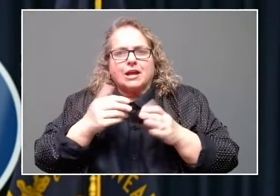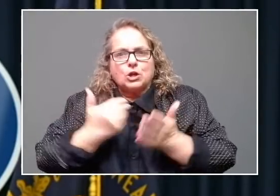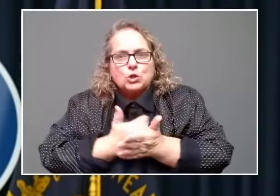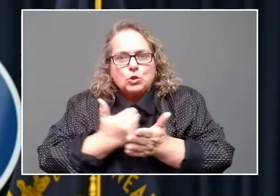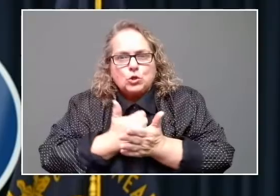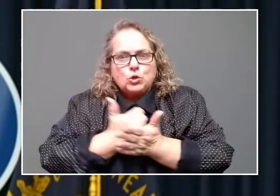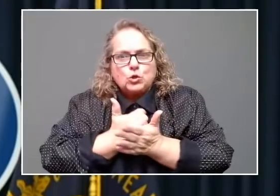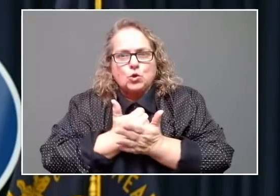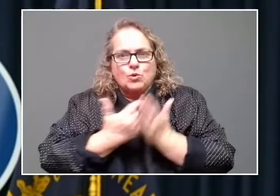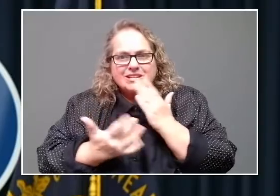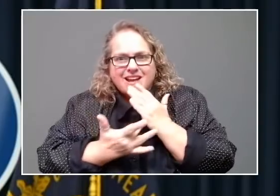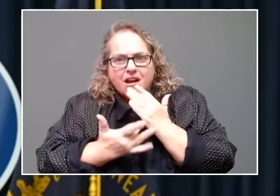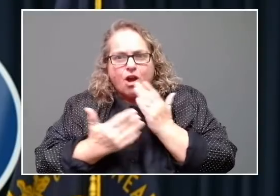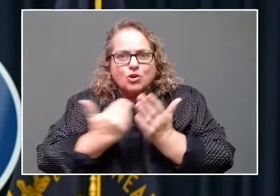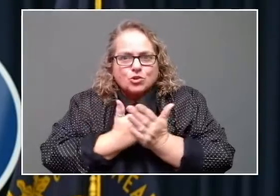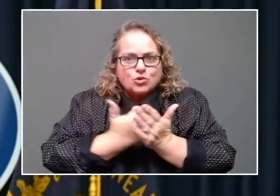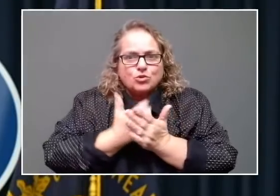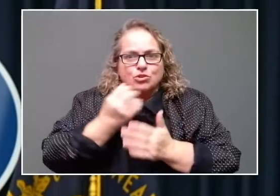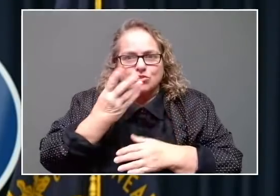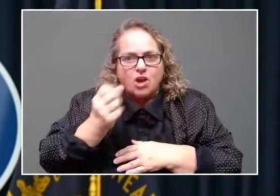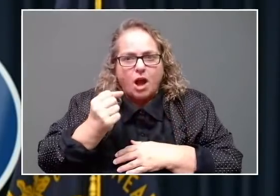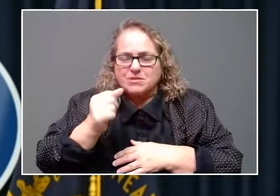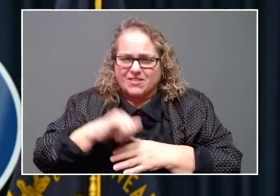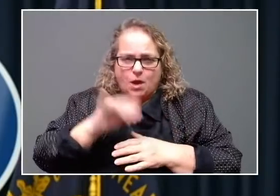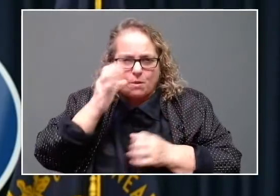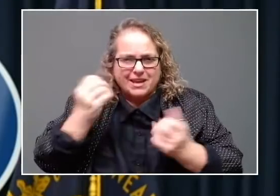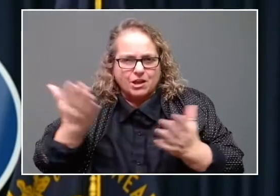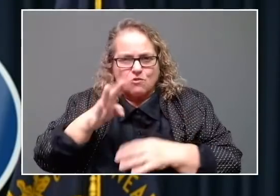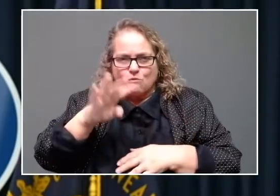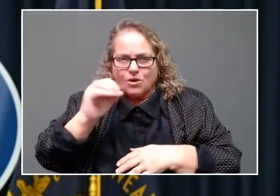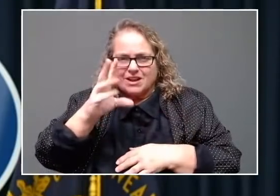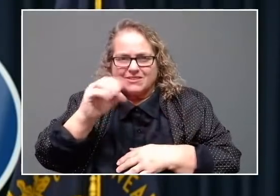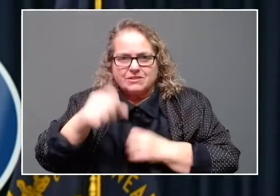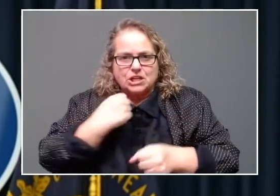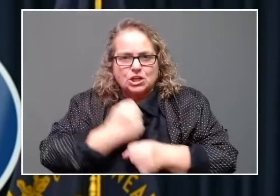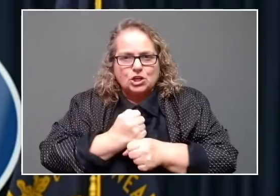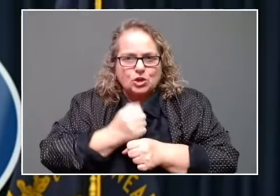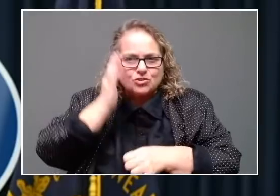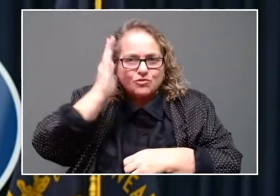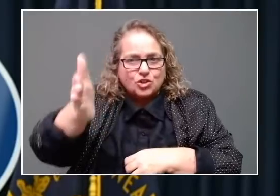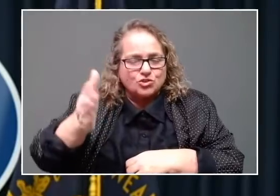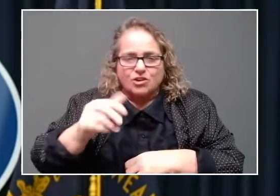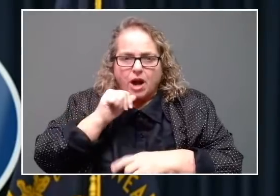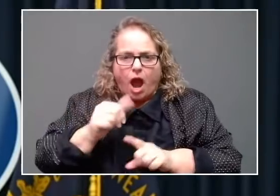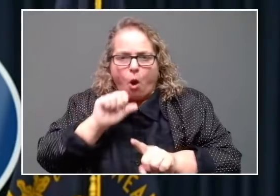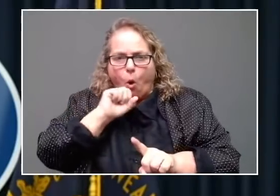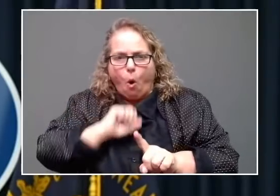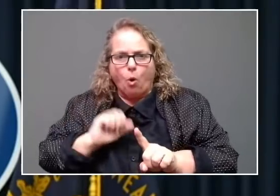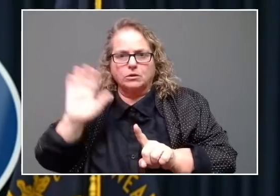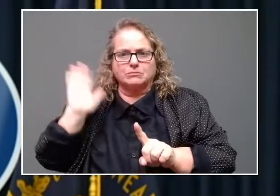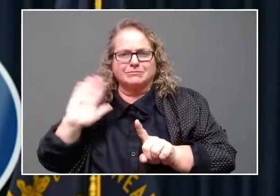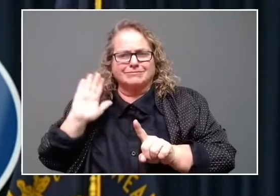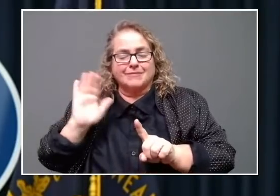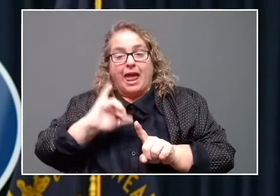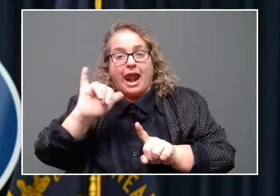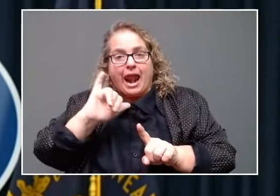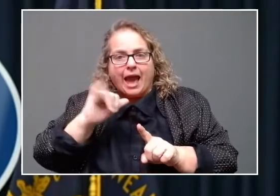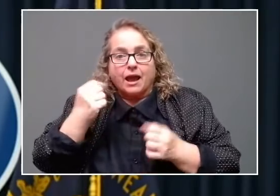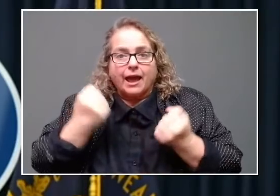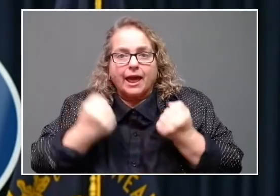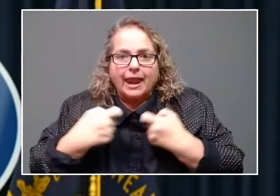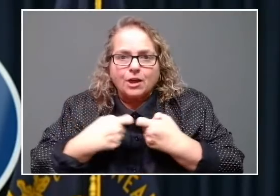the past. When you look at things like electric vehicles and batteries, when you look at agriculture technology, when you look